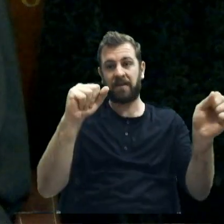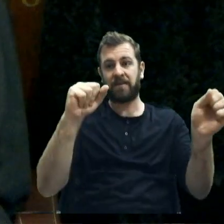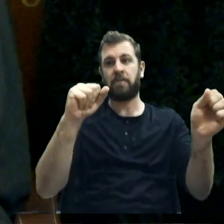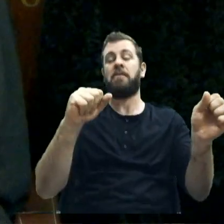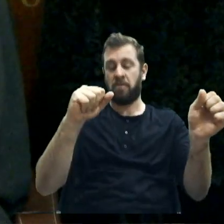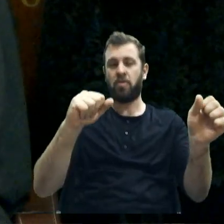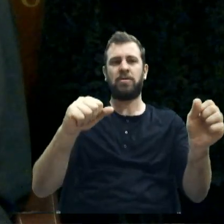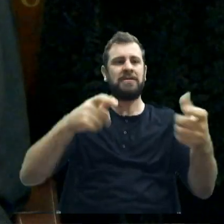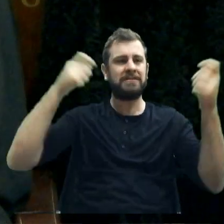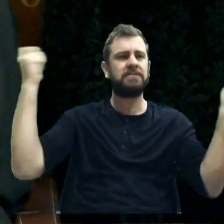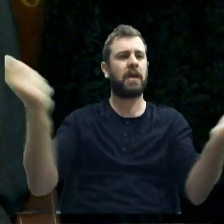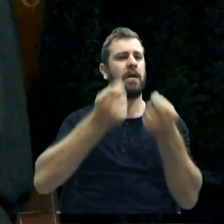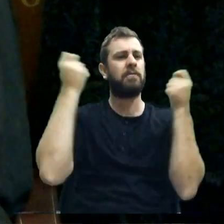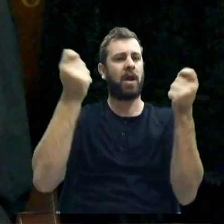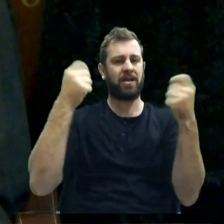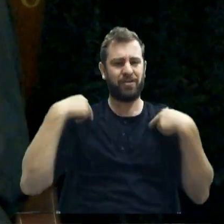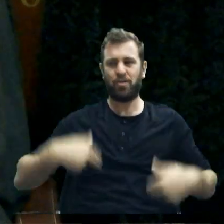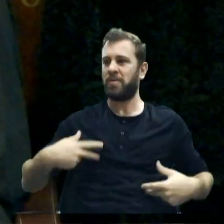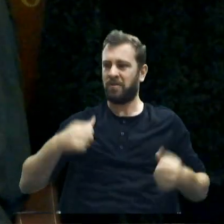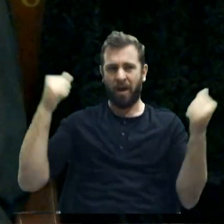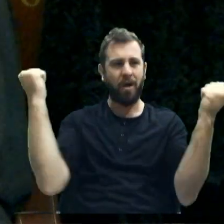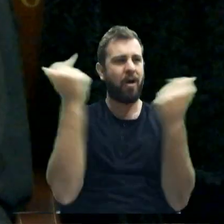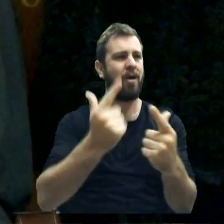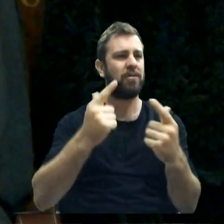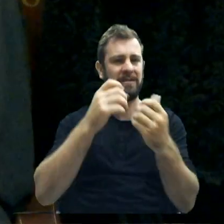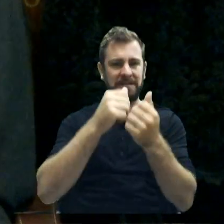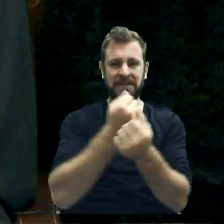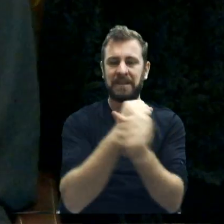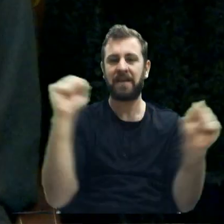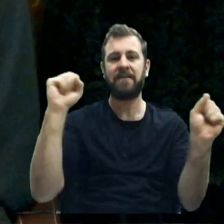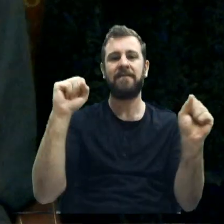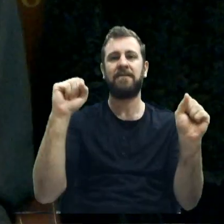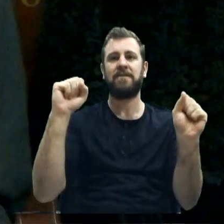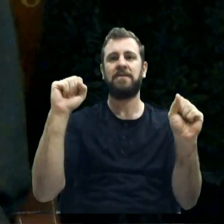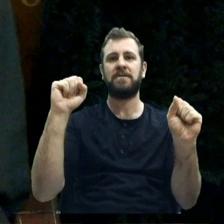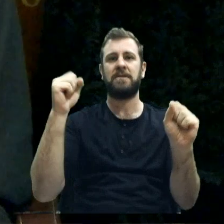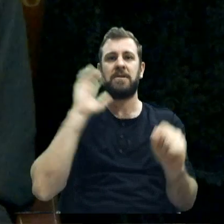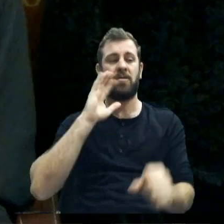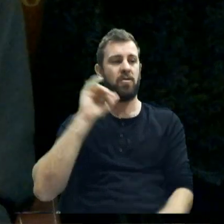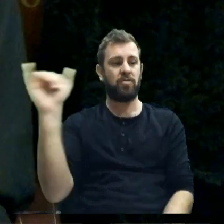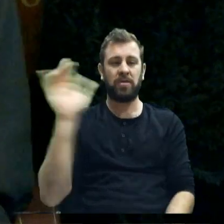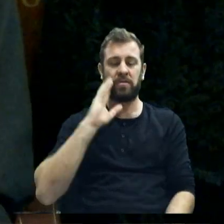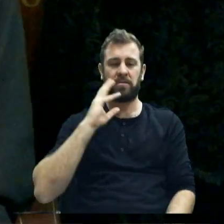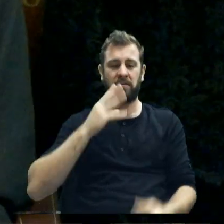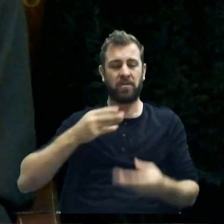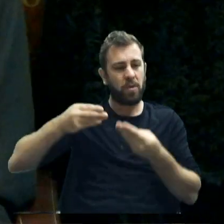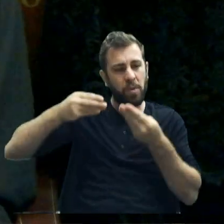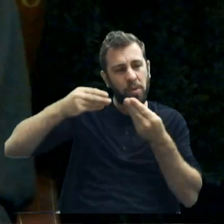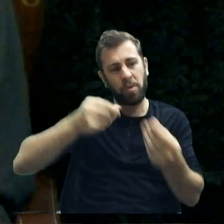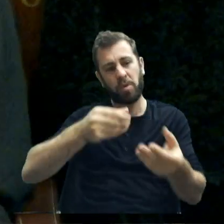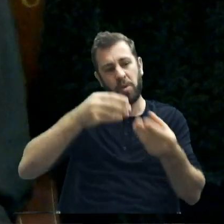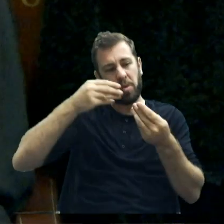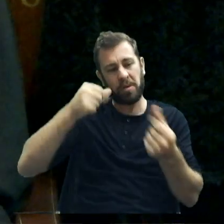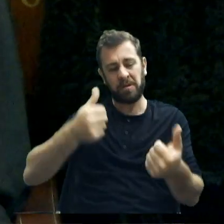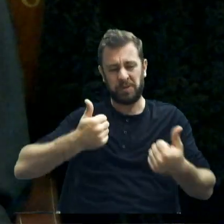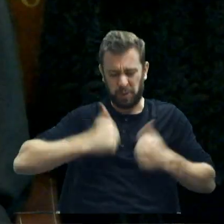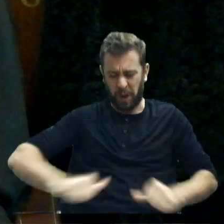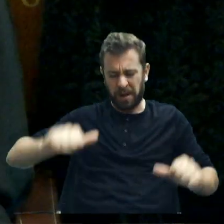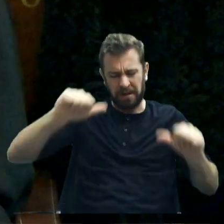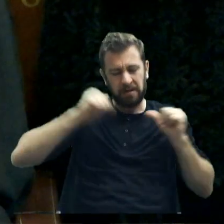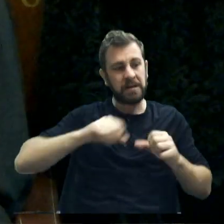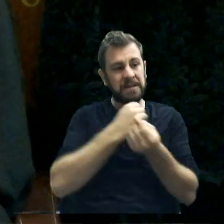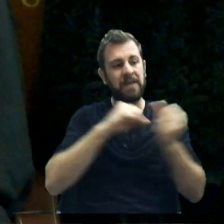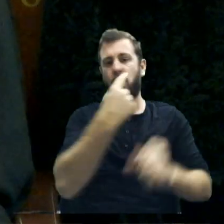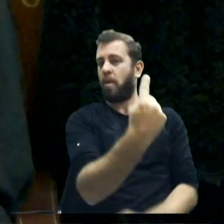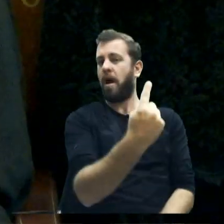saved. And they try to pour in as much as they can to save one life.